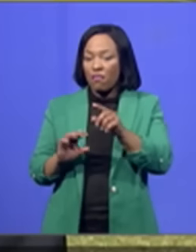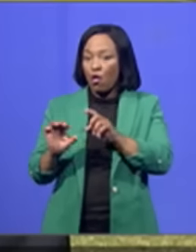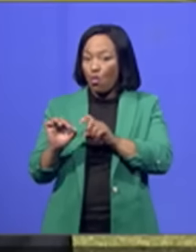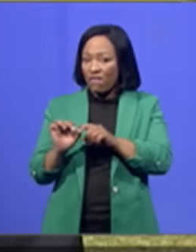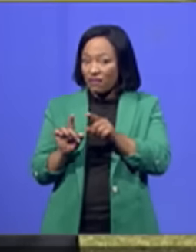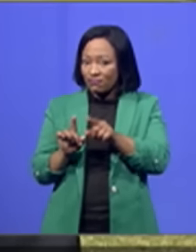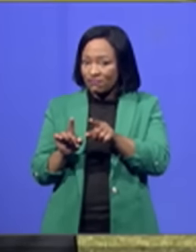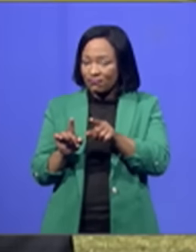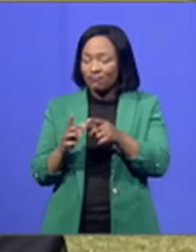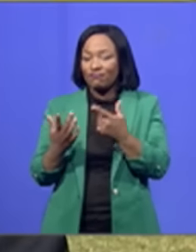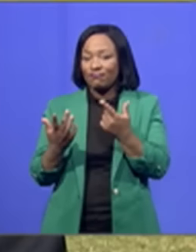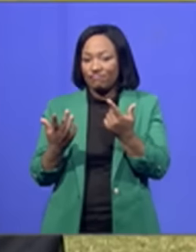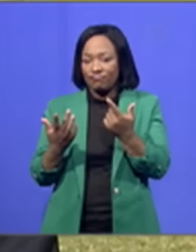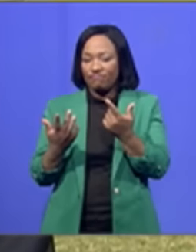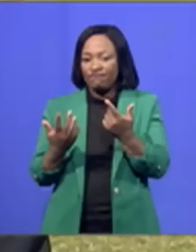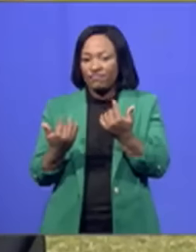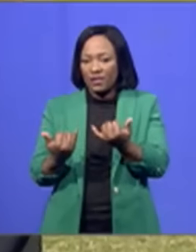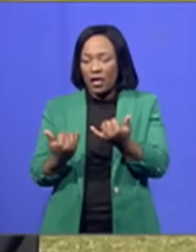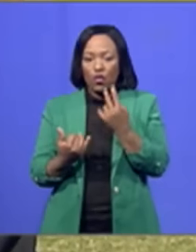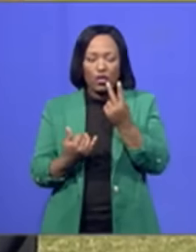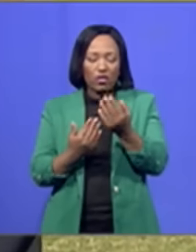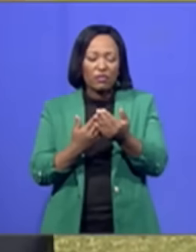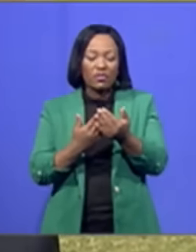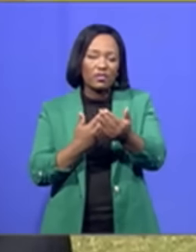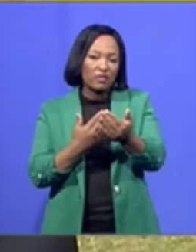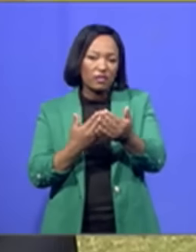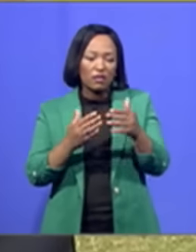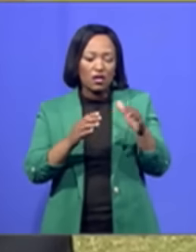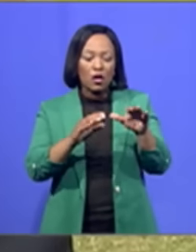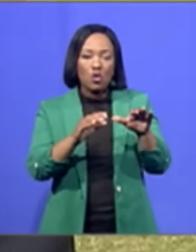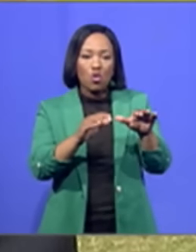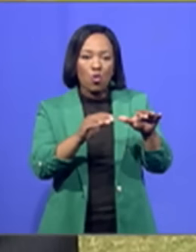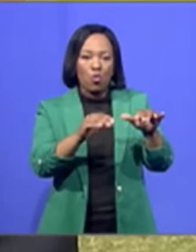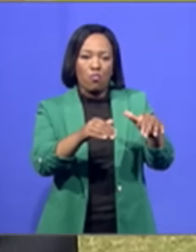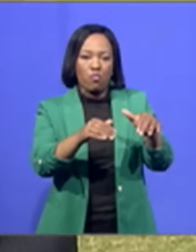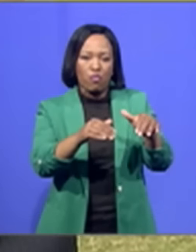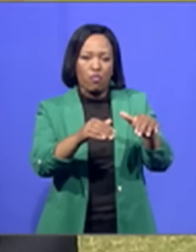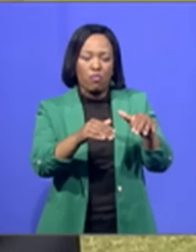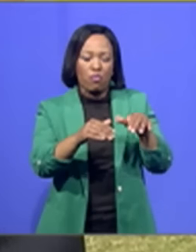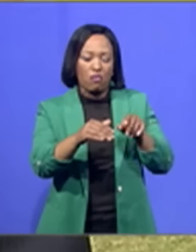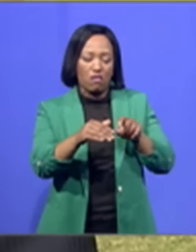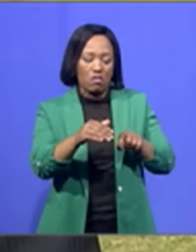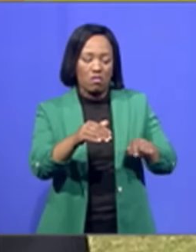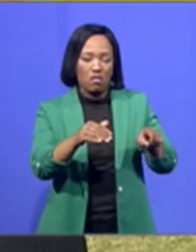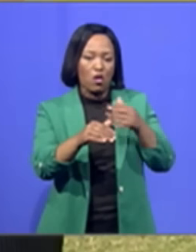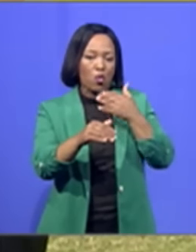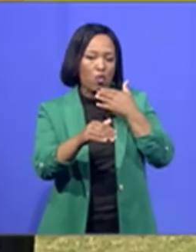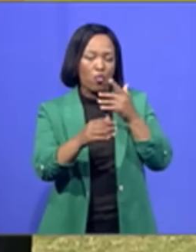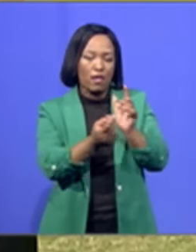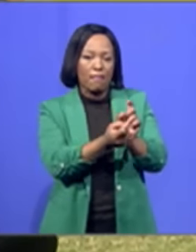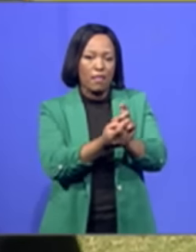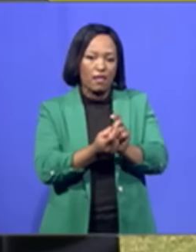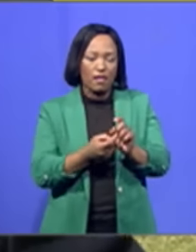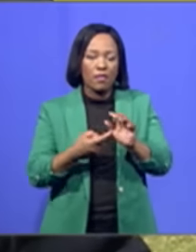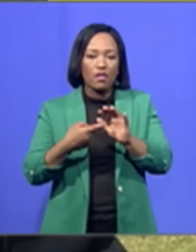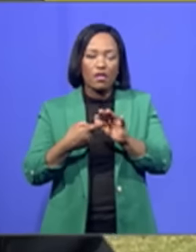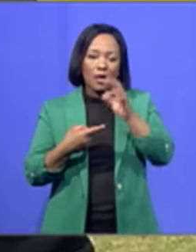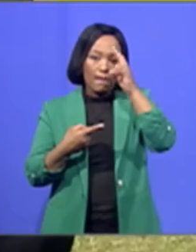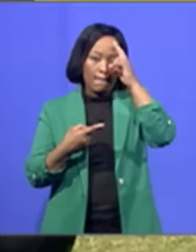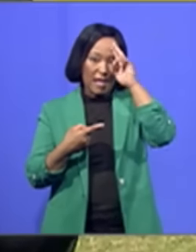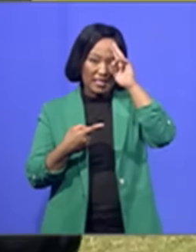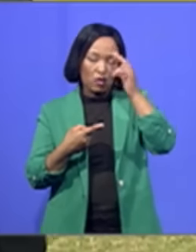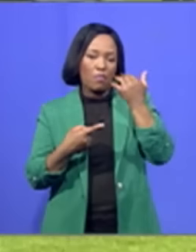qualification, we'll then look at our group. I mean, the likes of Mexico, we have